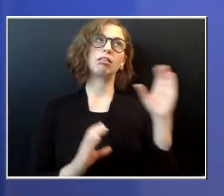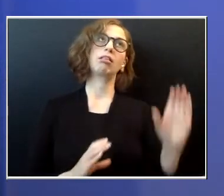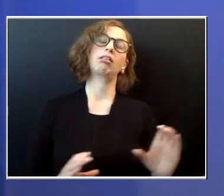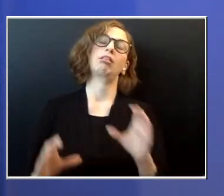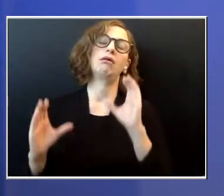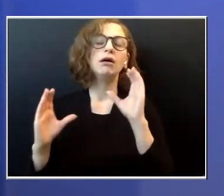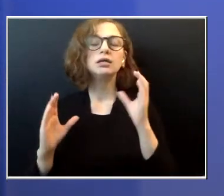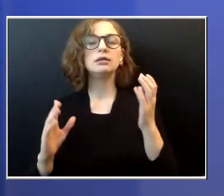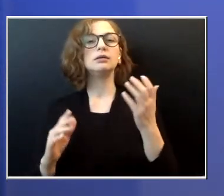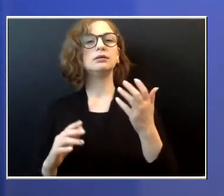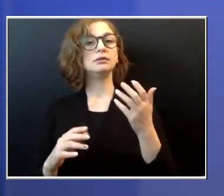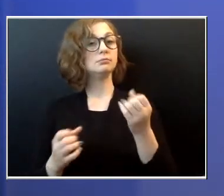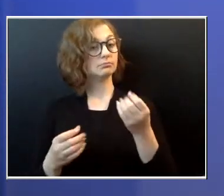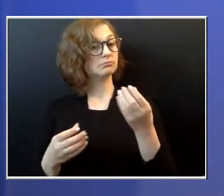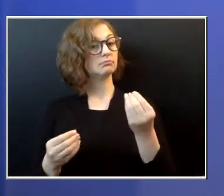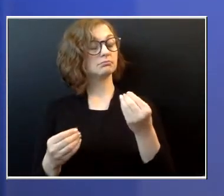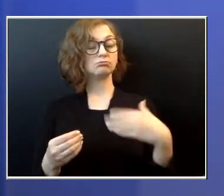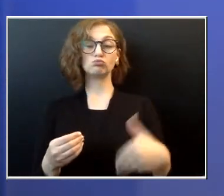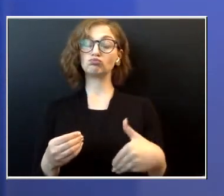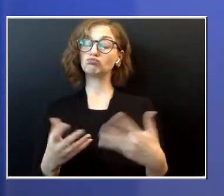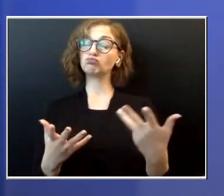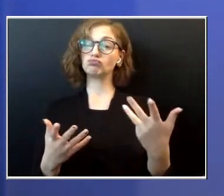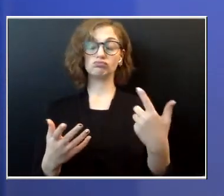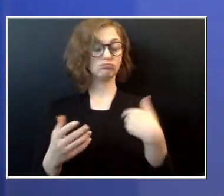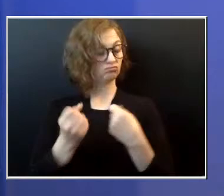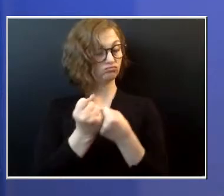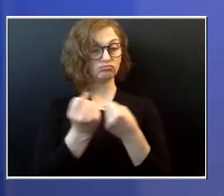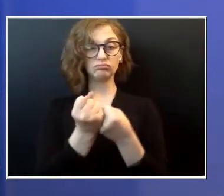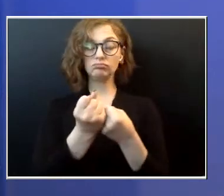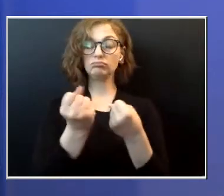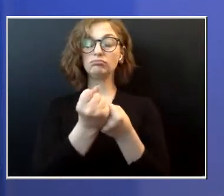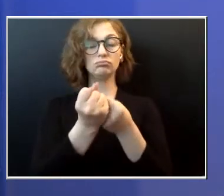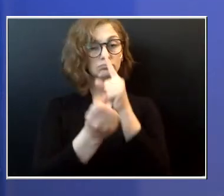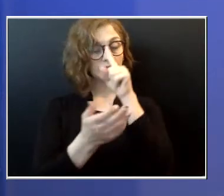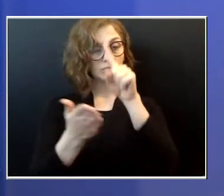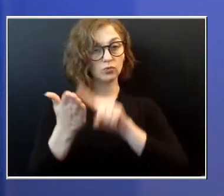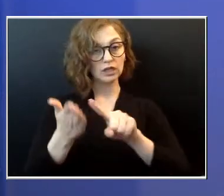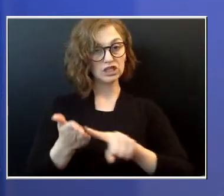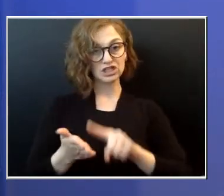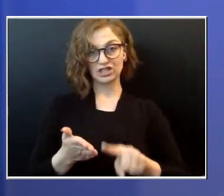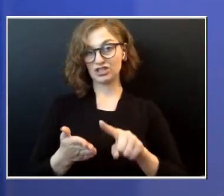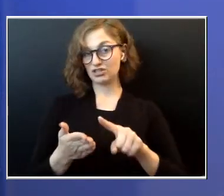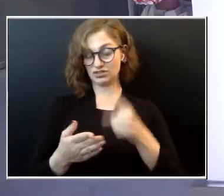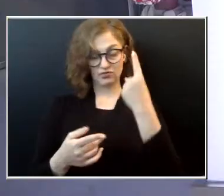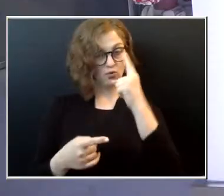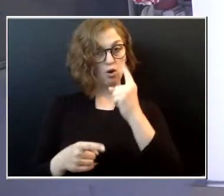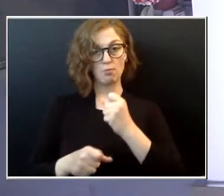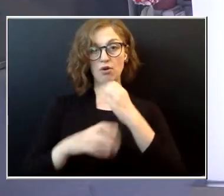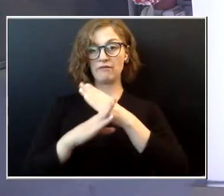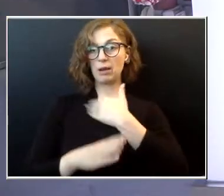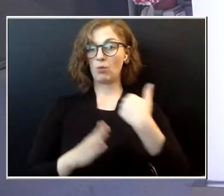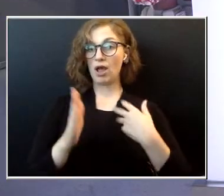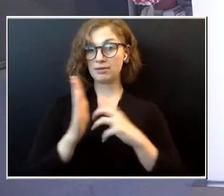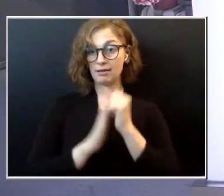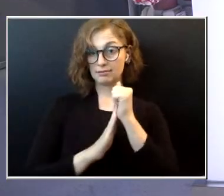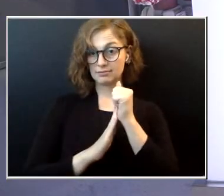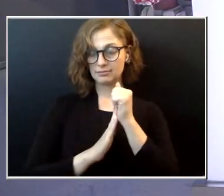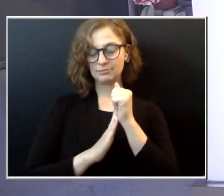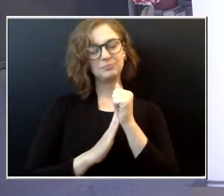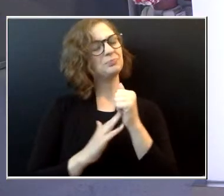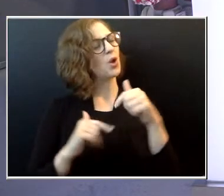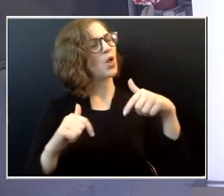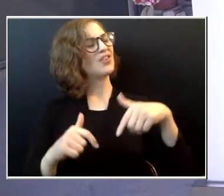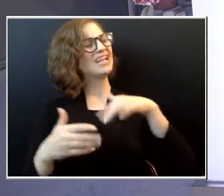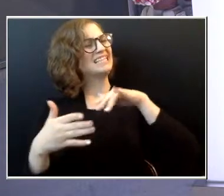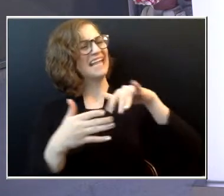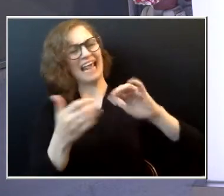I strongly support research in the prevention of breast cancer. Right. So how did you hear about the study and what led you to enroll